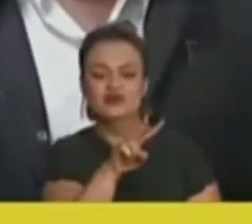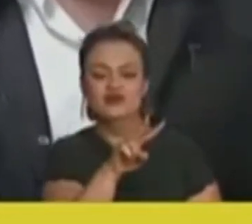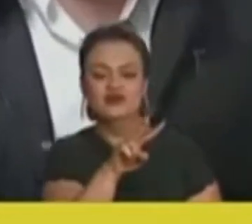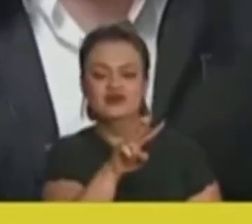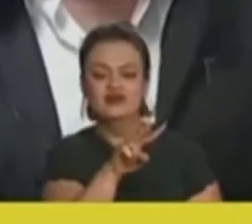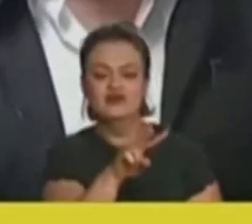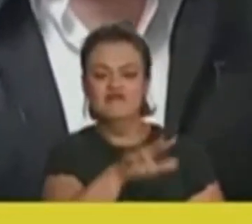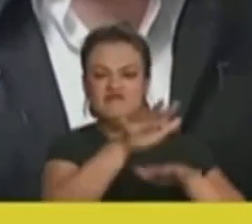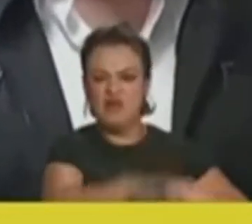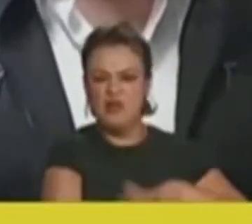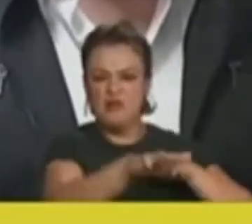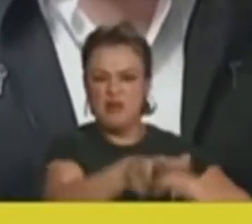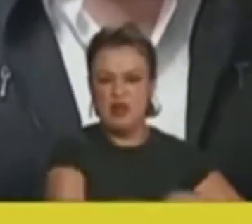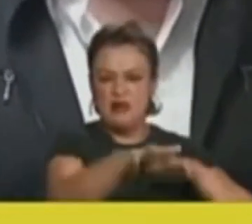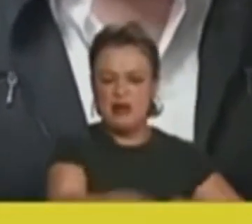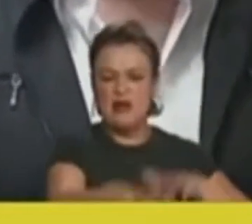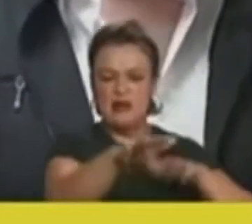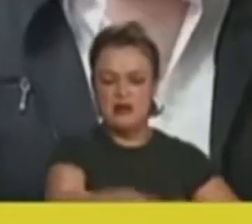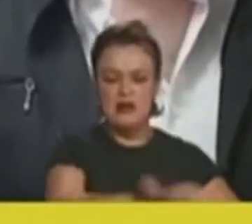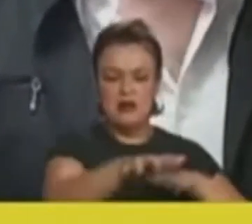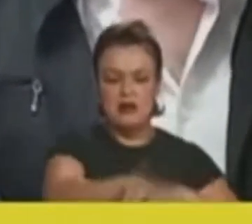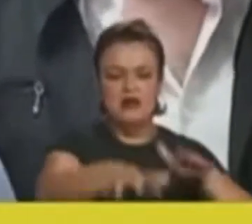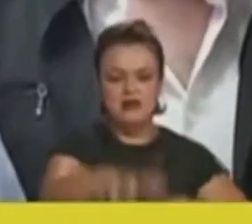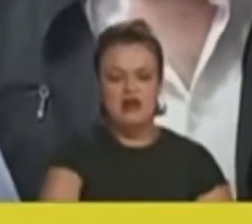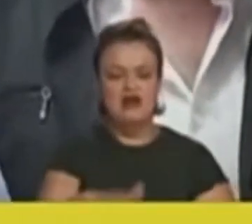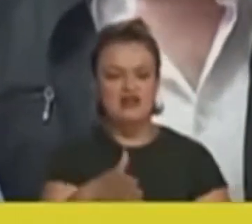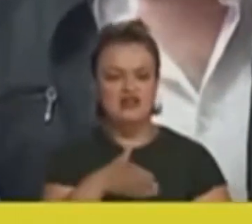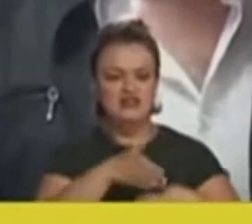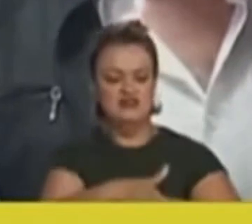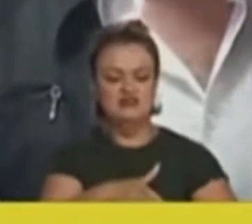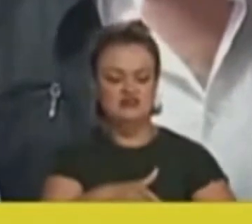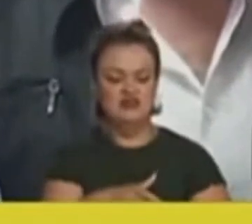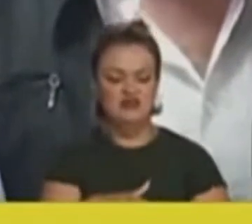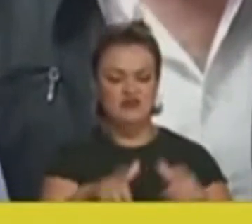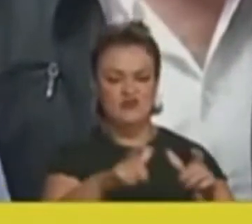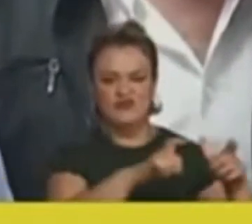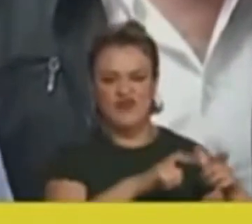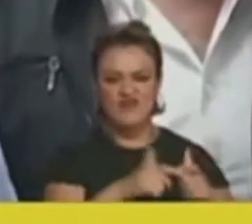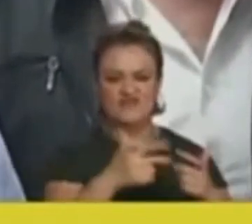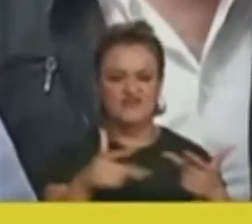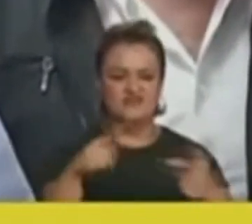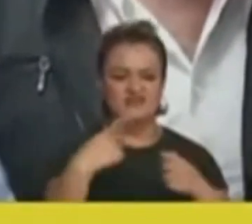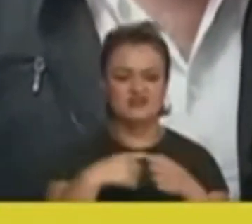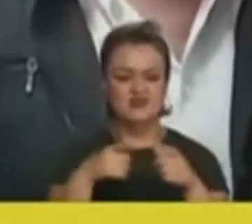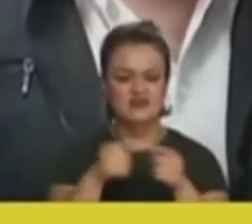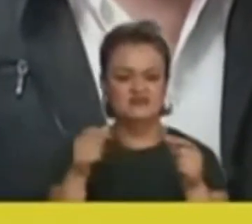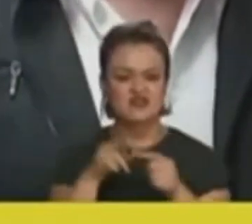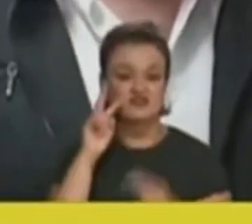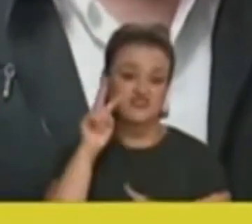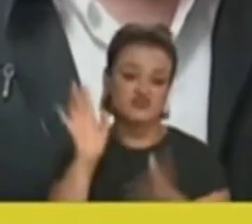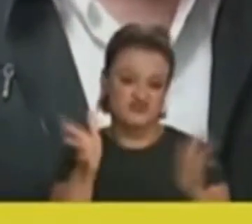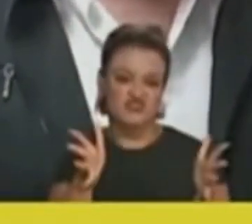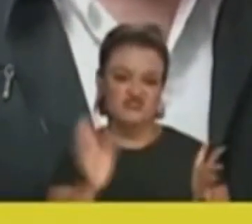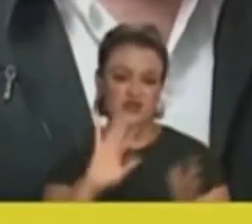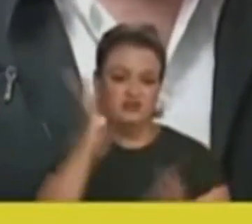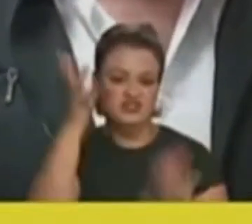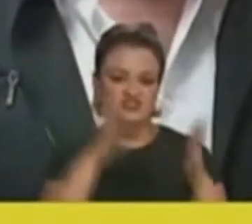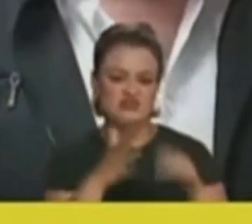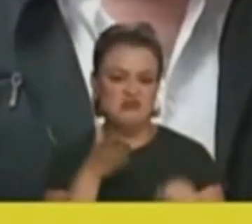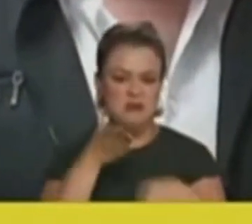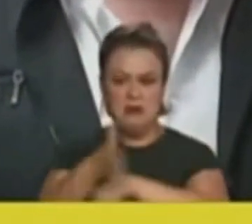invaded the institutions, they broke a lot of things, and unfortunately,